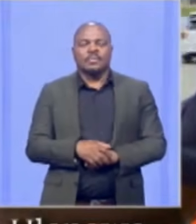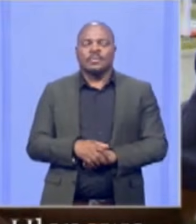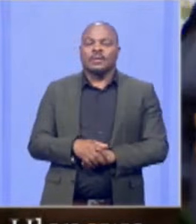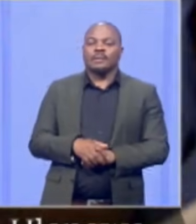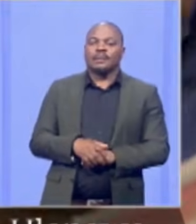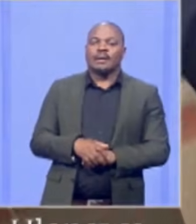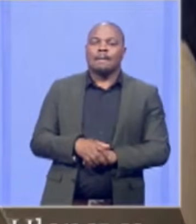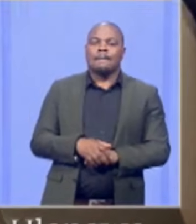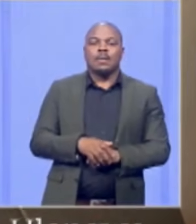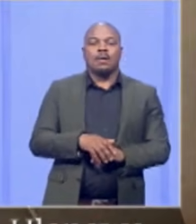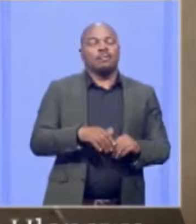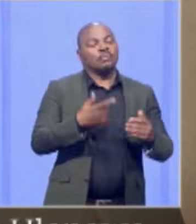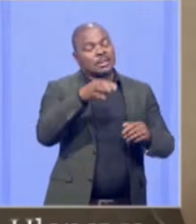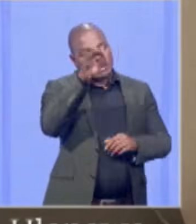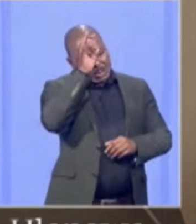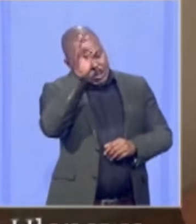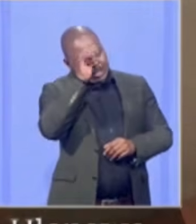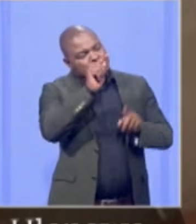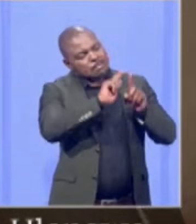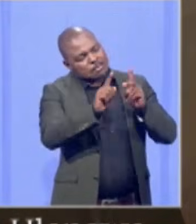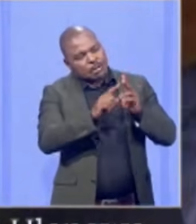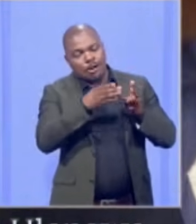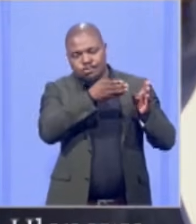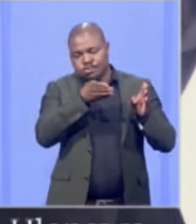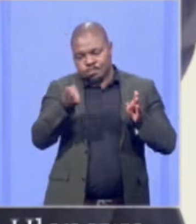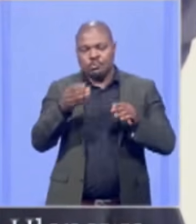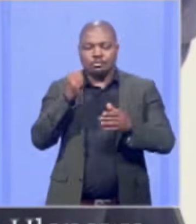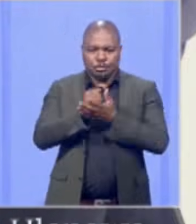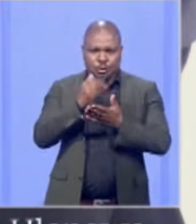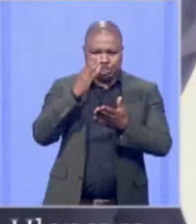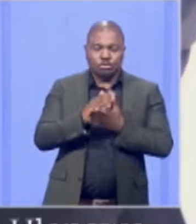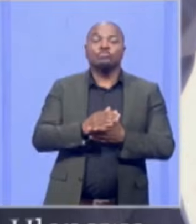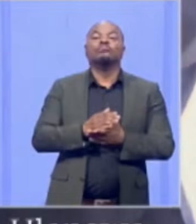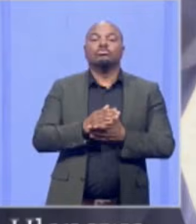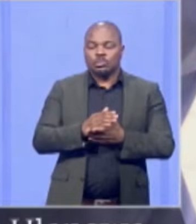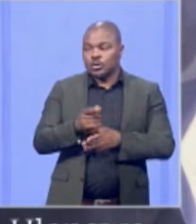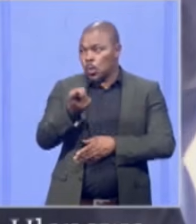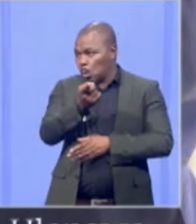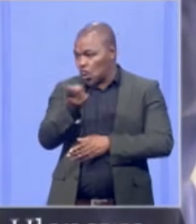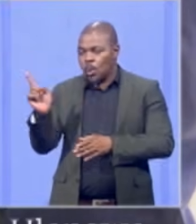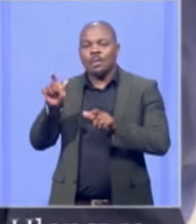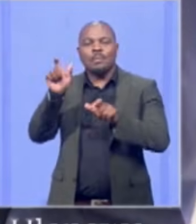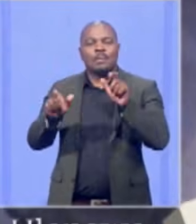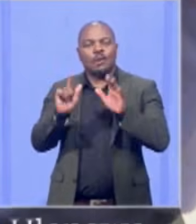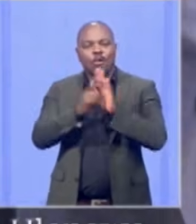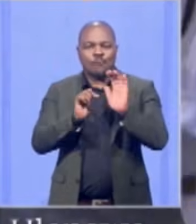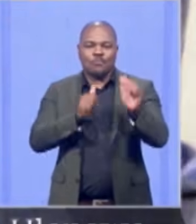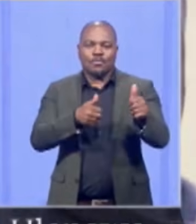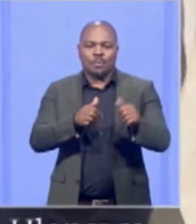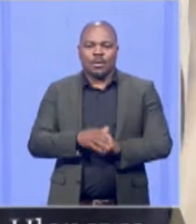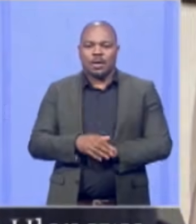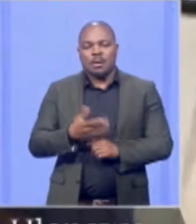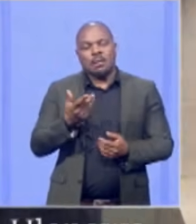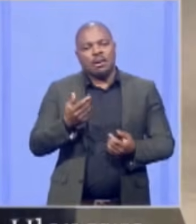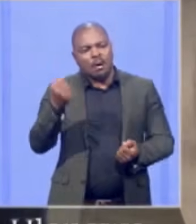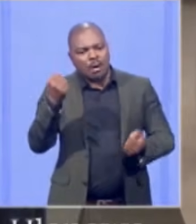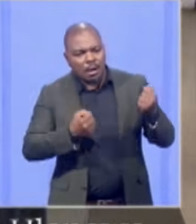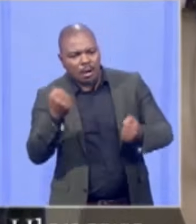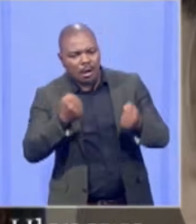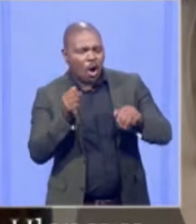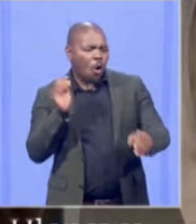Batlhankedi ba tiragatso ya molao ba dira go tlala seatla go netefatsa gore molao wa obamelwa. Ba tlhatlhobile dijanaga tse di